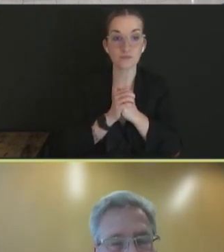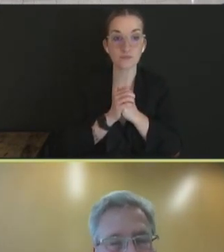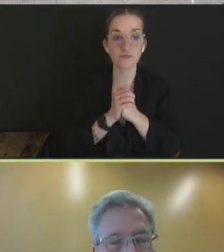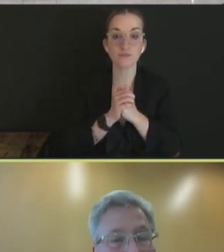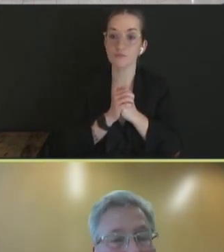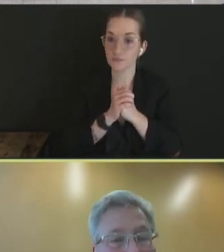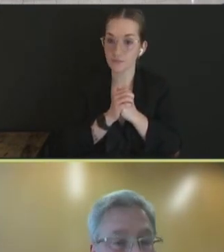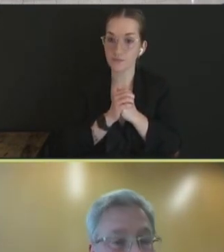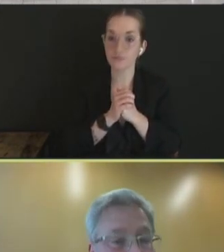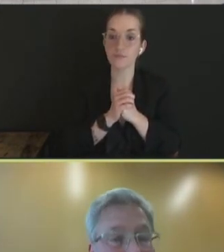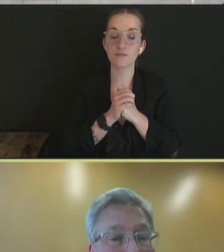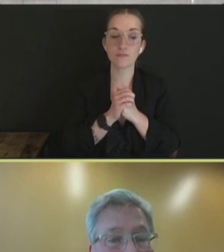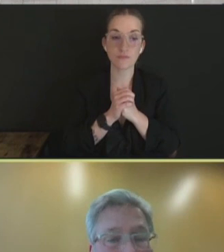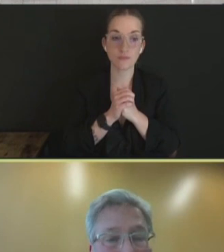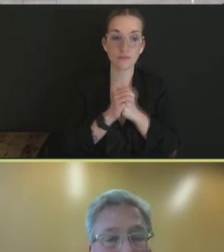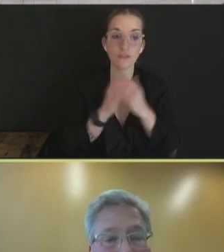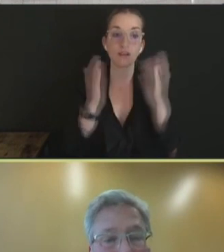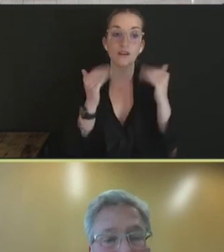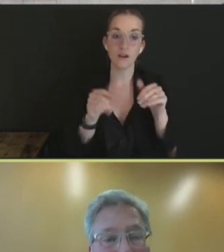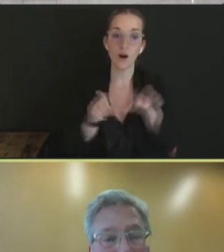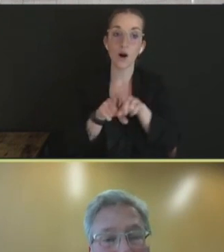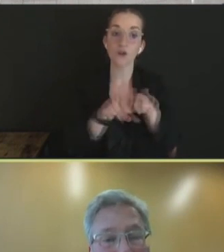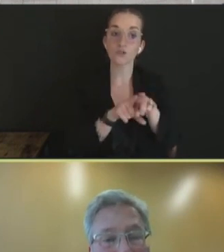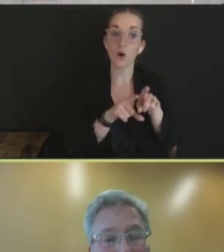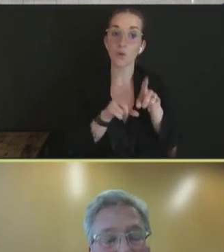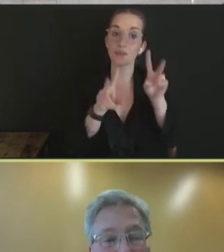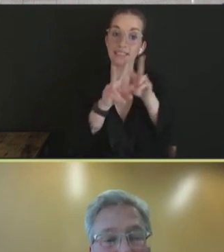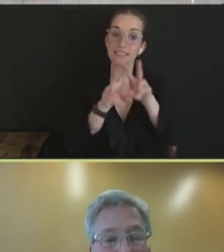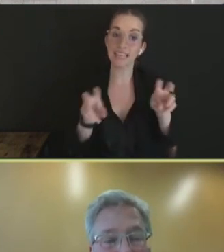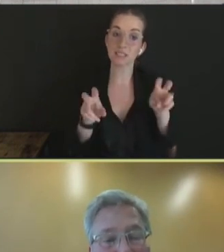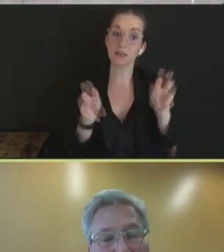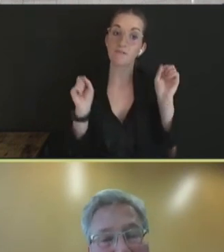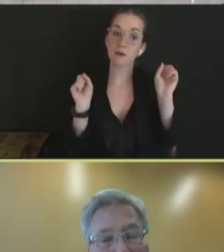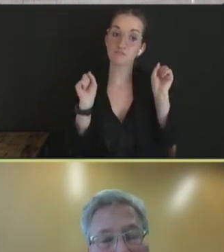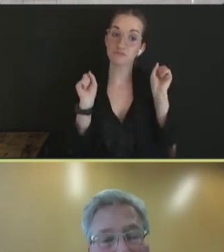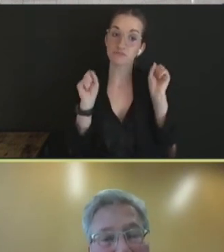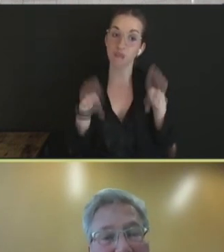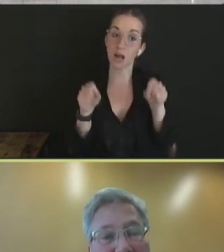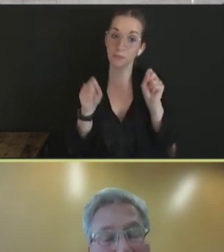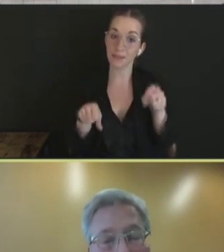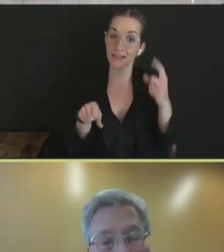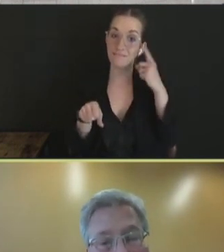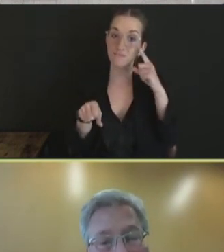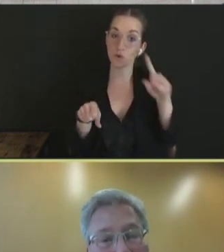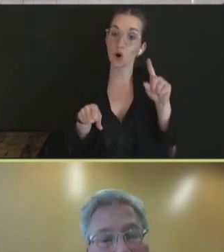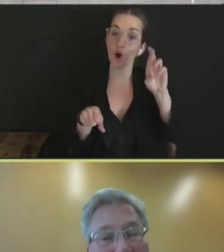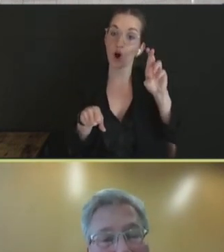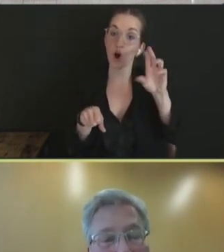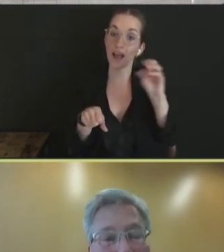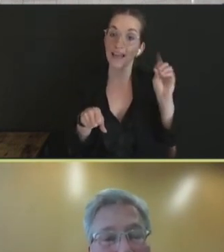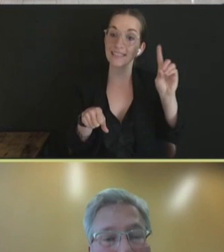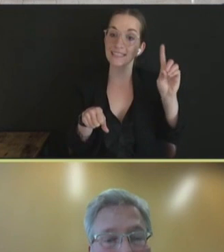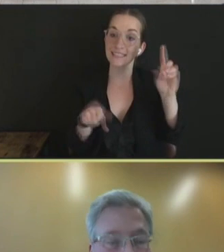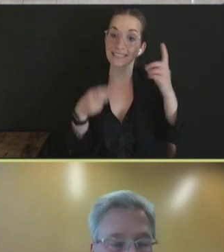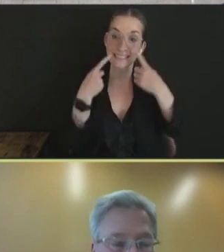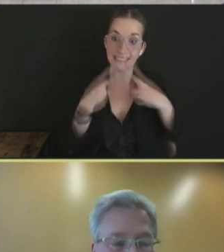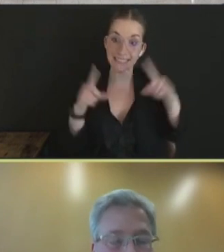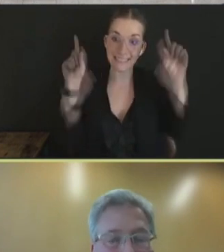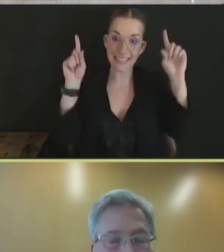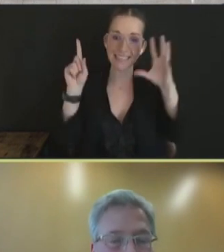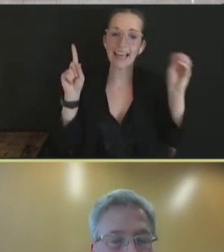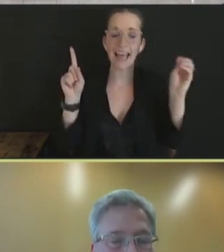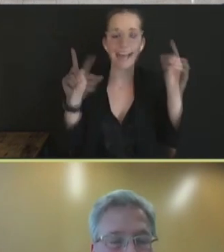Alongside that was the assessment of probability of R&D success in considering the technical